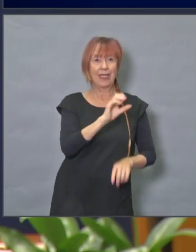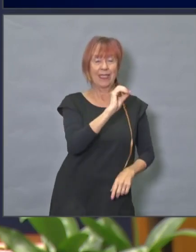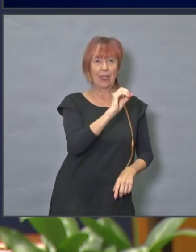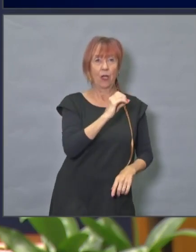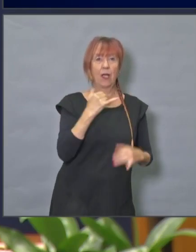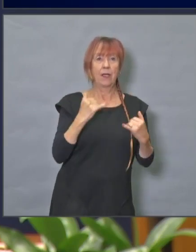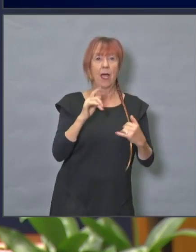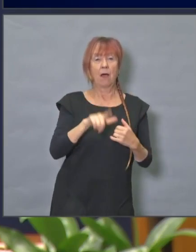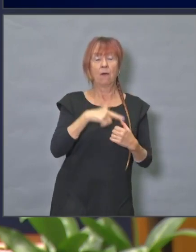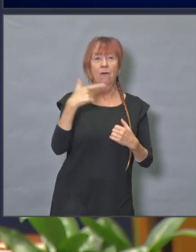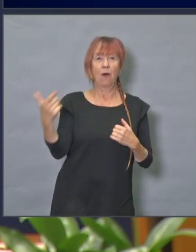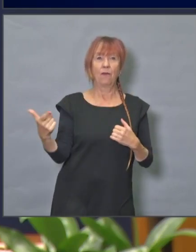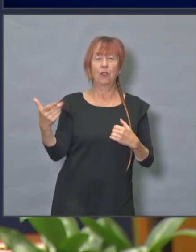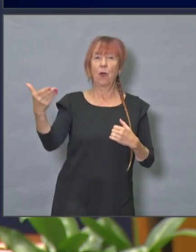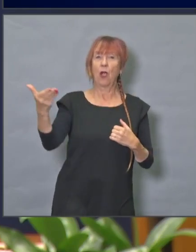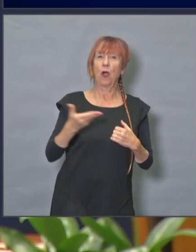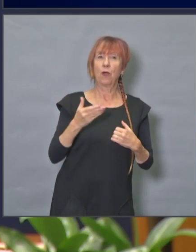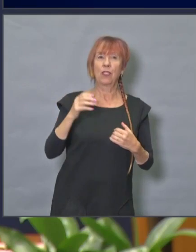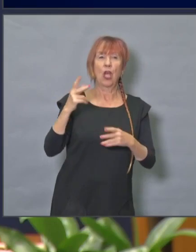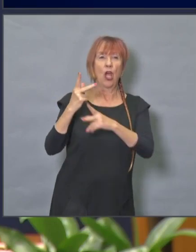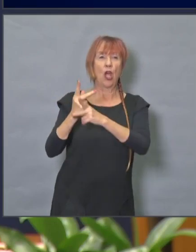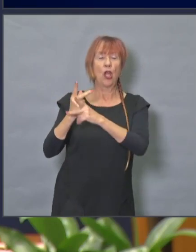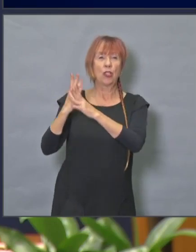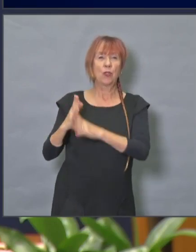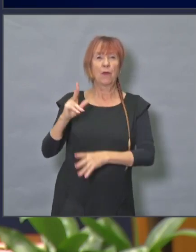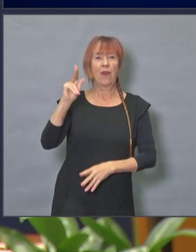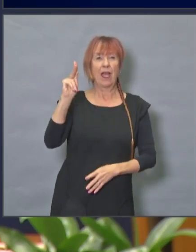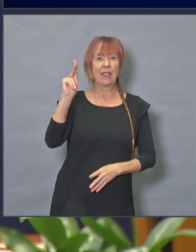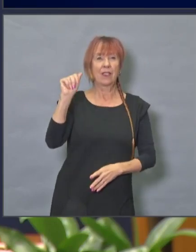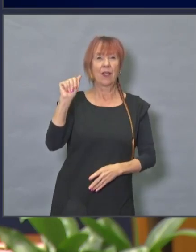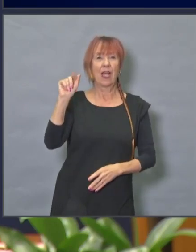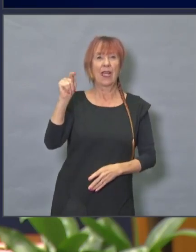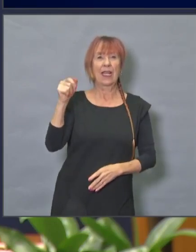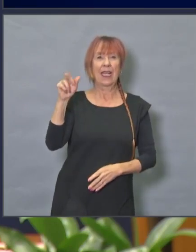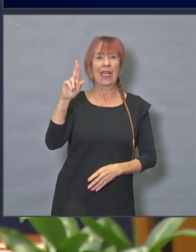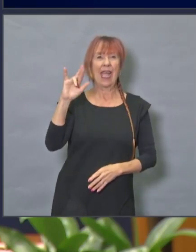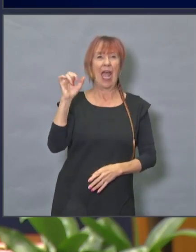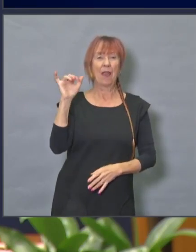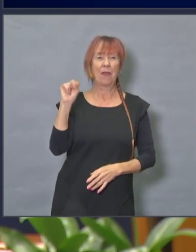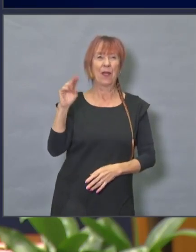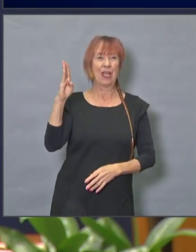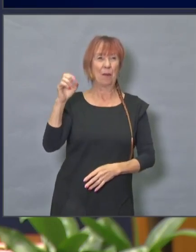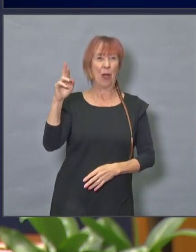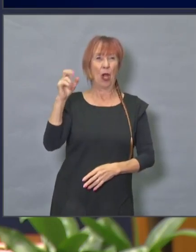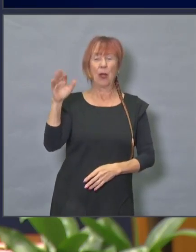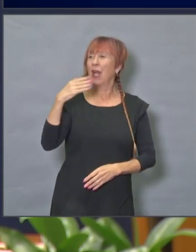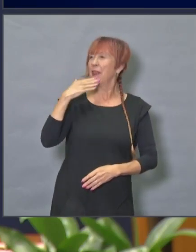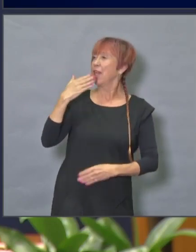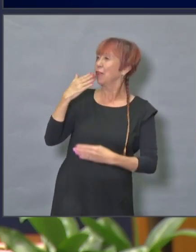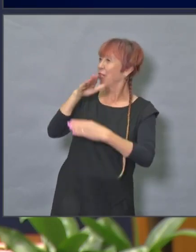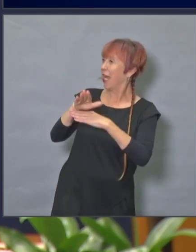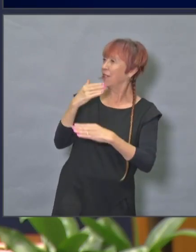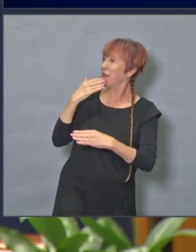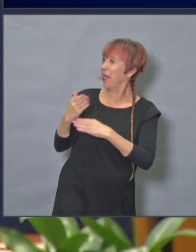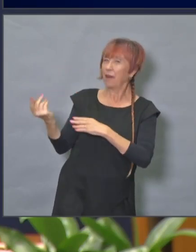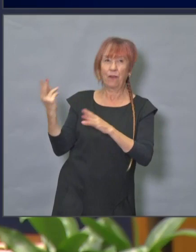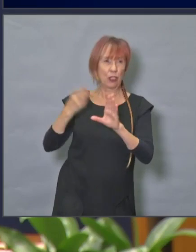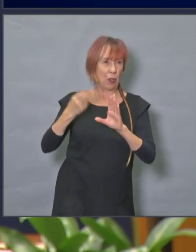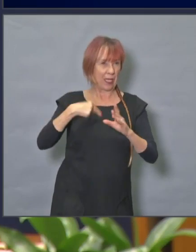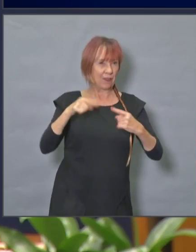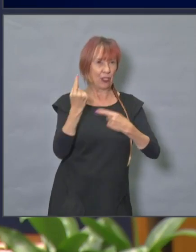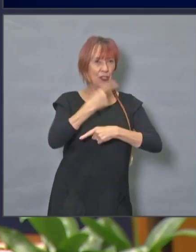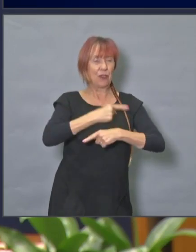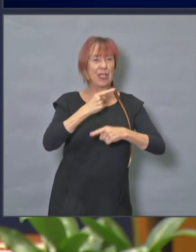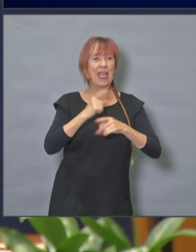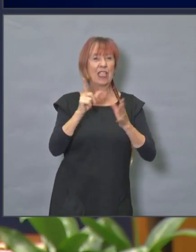conference over to our host, Supervisor Kathryn Barger. Please go ahead. Thank you. Hello and good afternoon. Thank you for joining us for today's